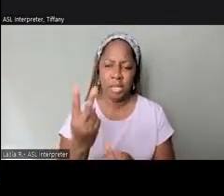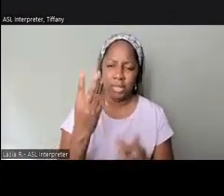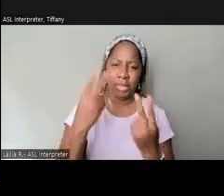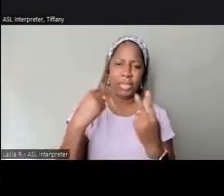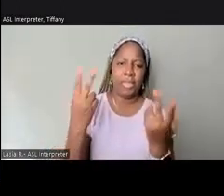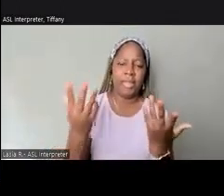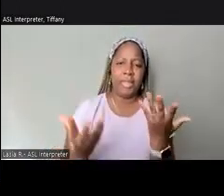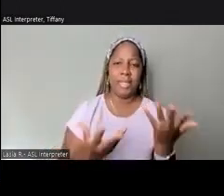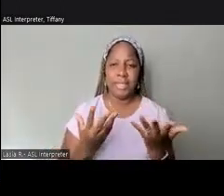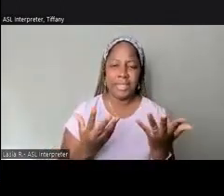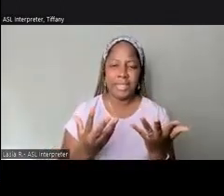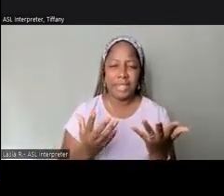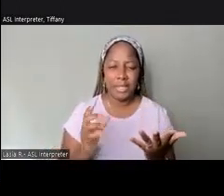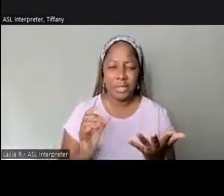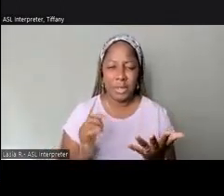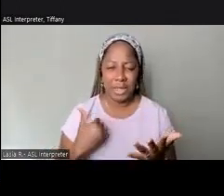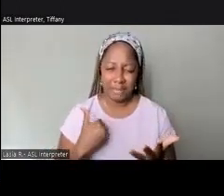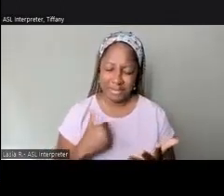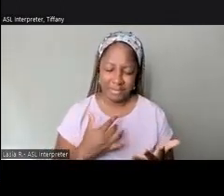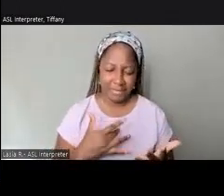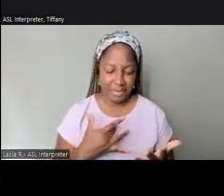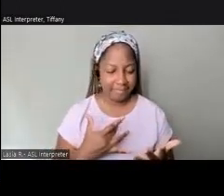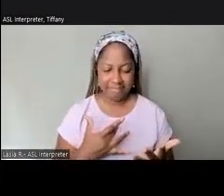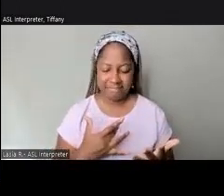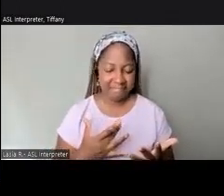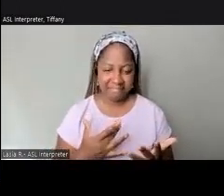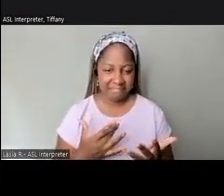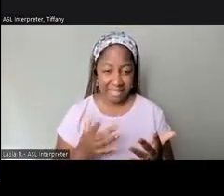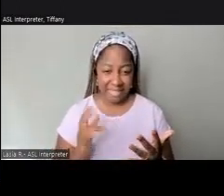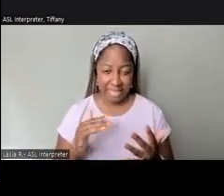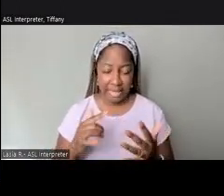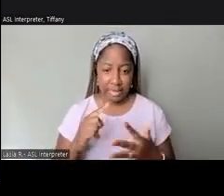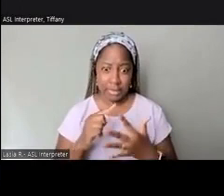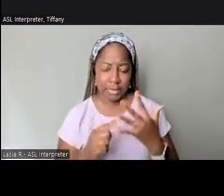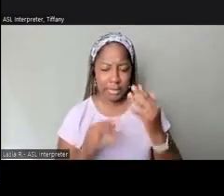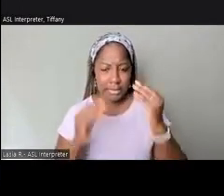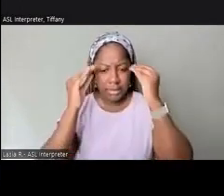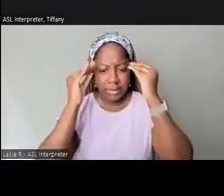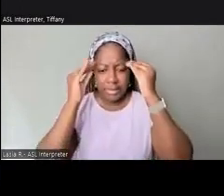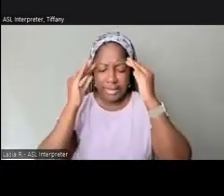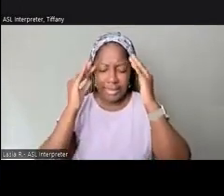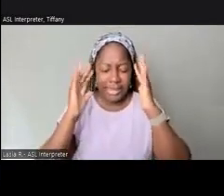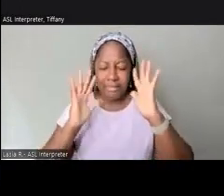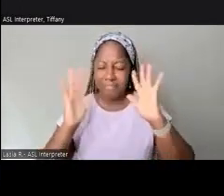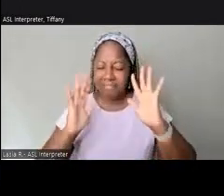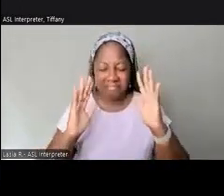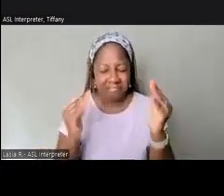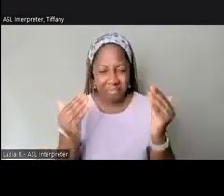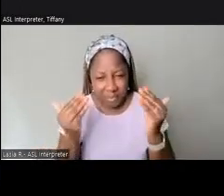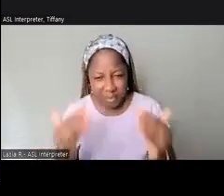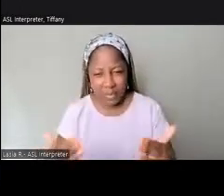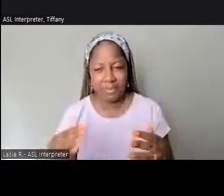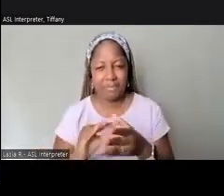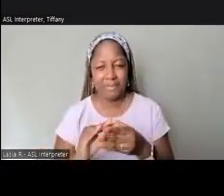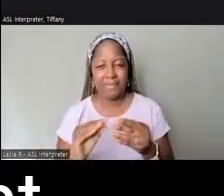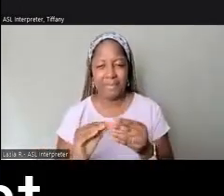I can actually stand in a place of both confidence, strength,